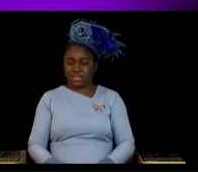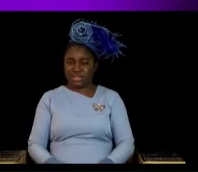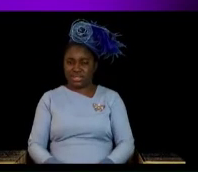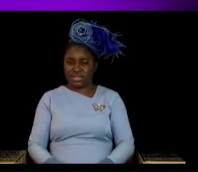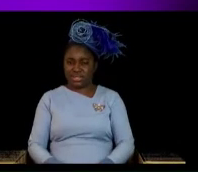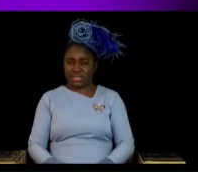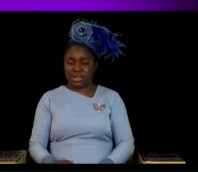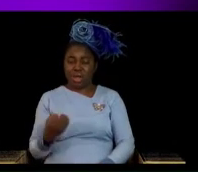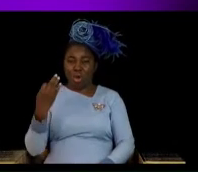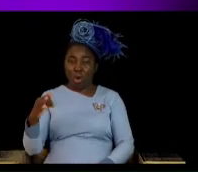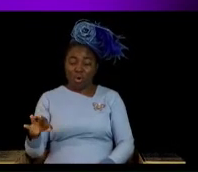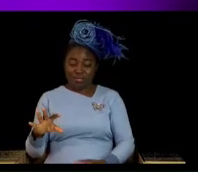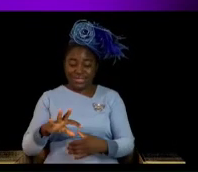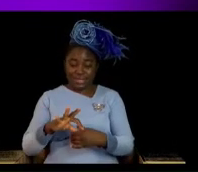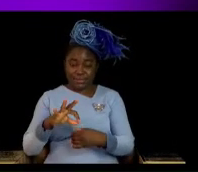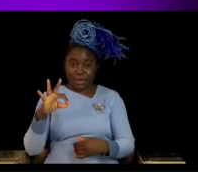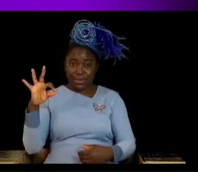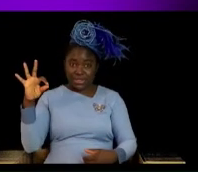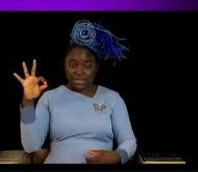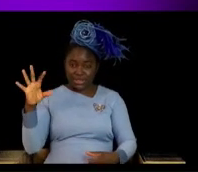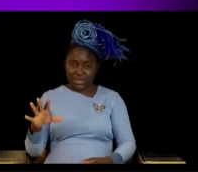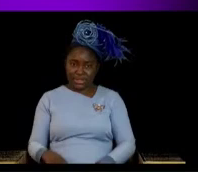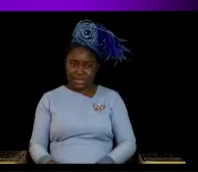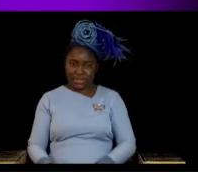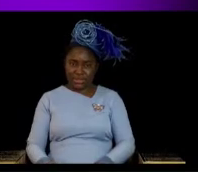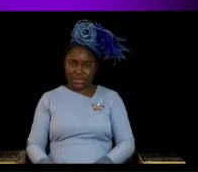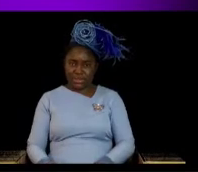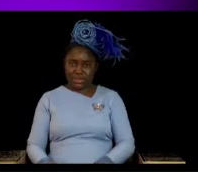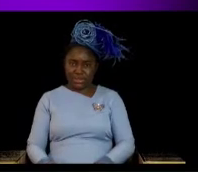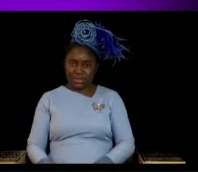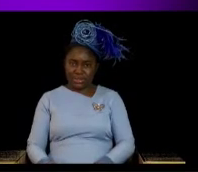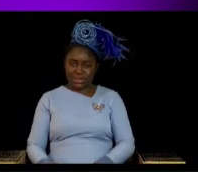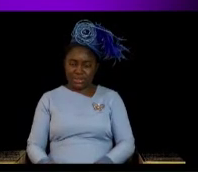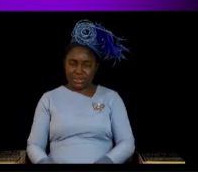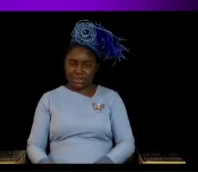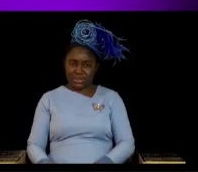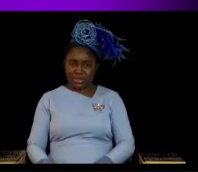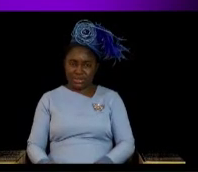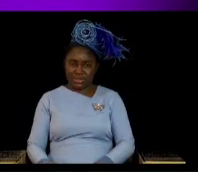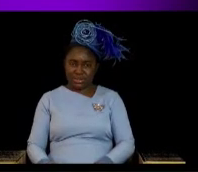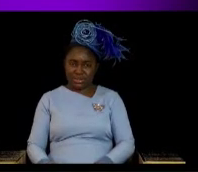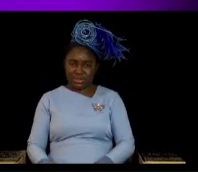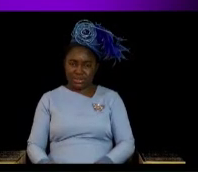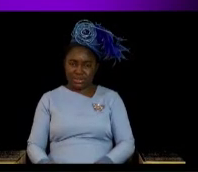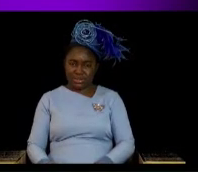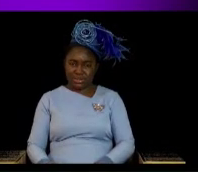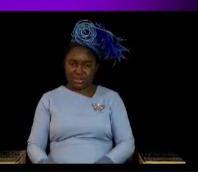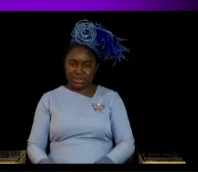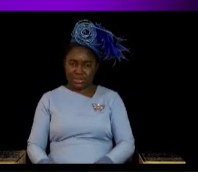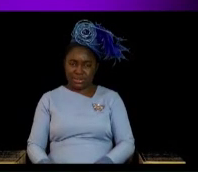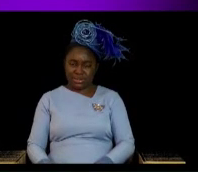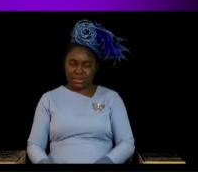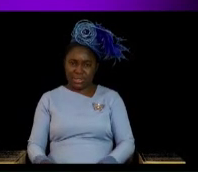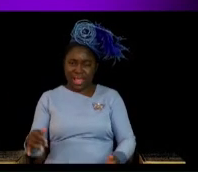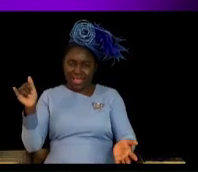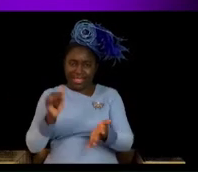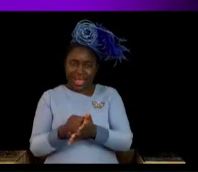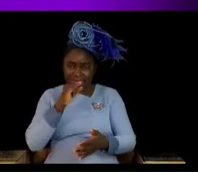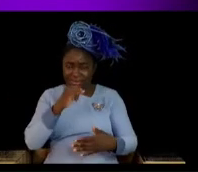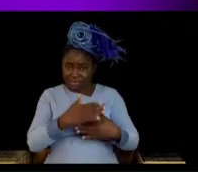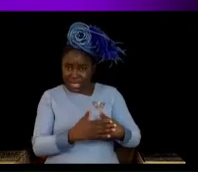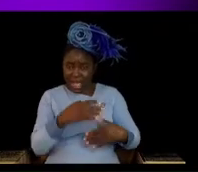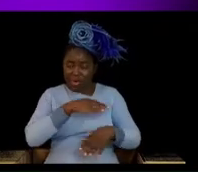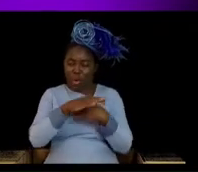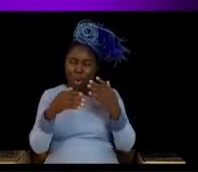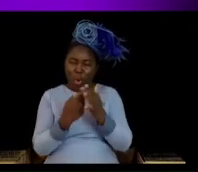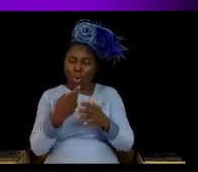of spirits behind all visible occurrences in the physical